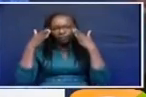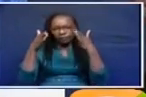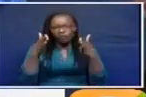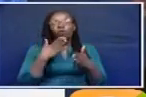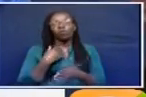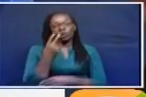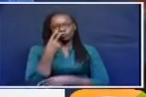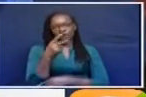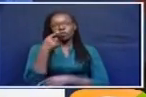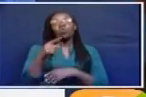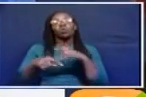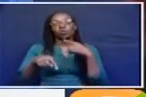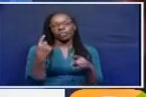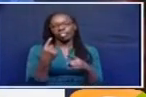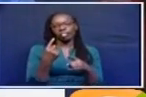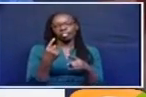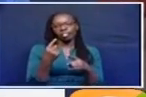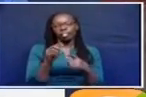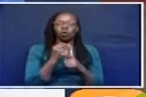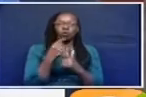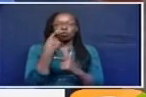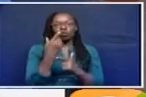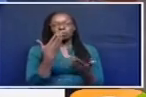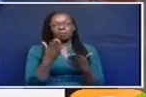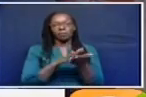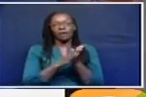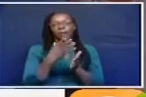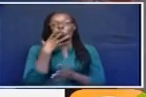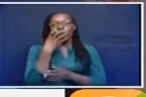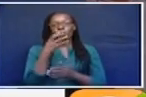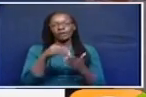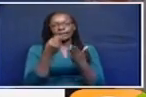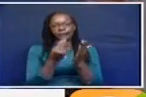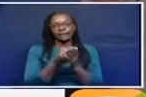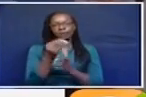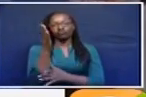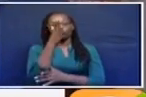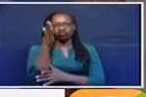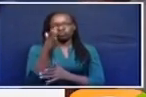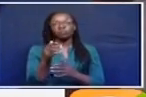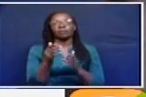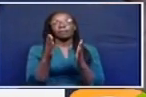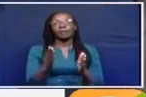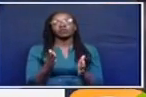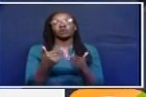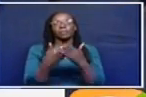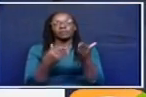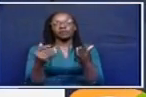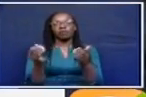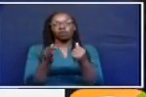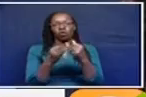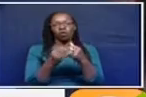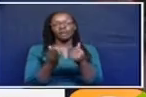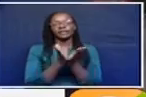be having an upper hand or who will be carrying the ODM flag going into the August 8th